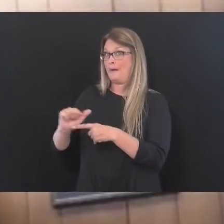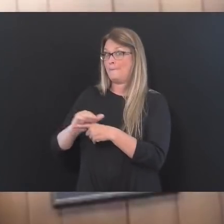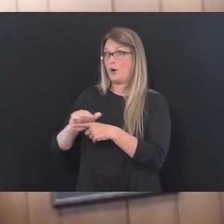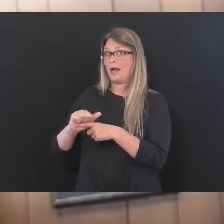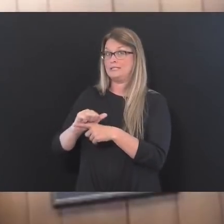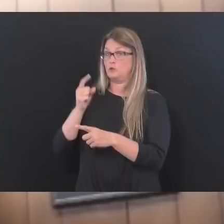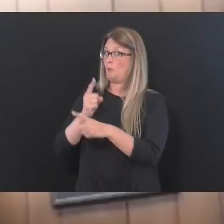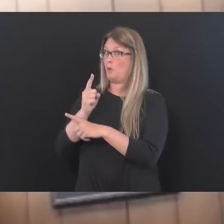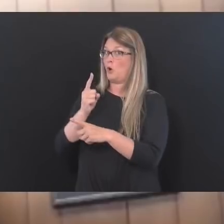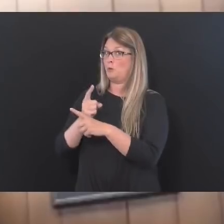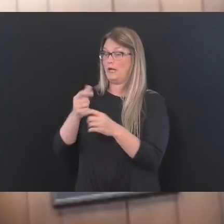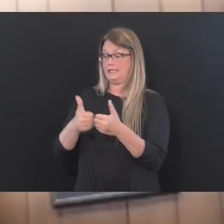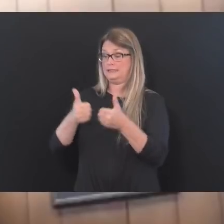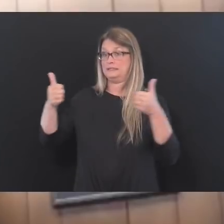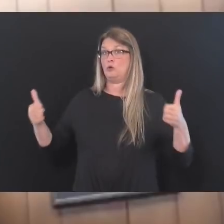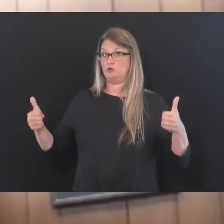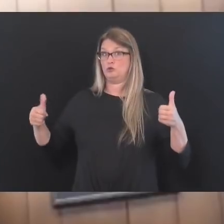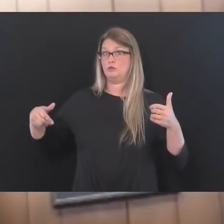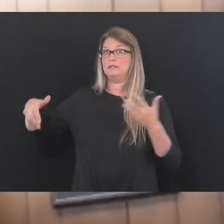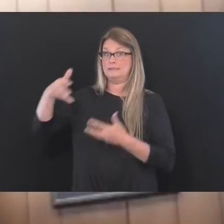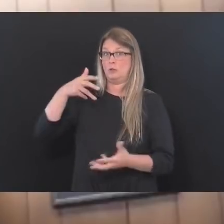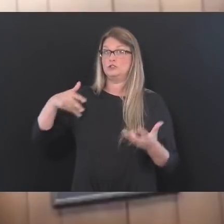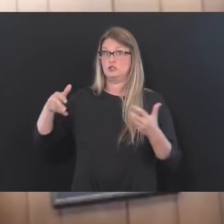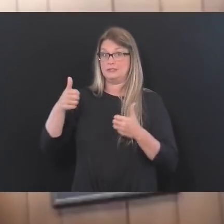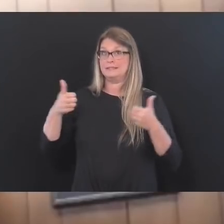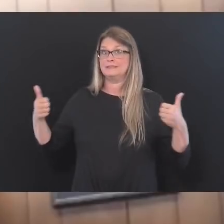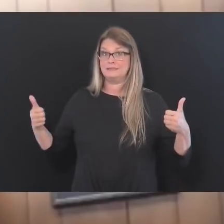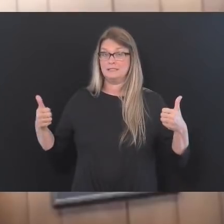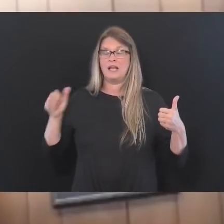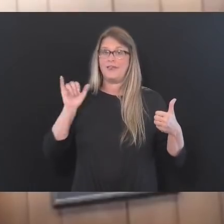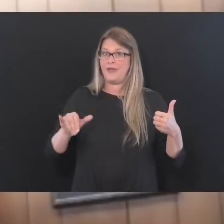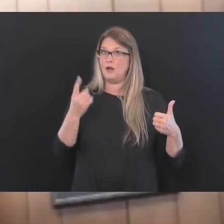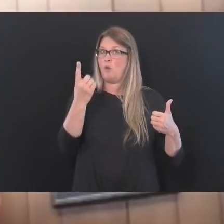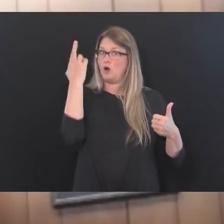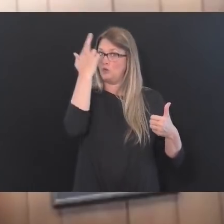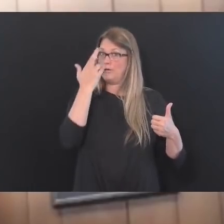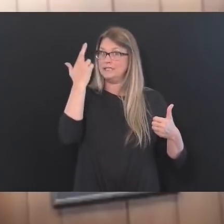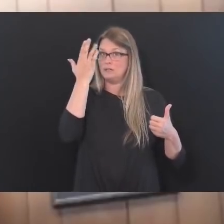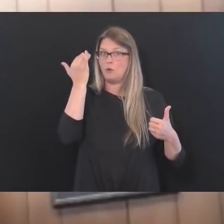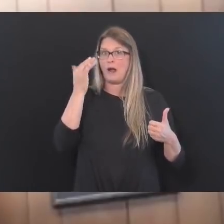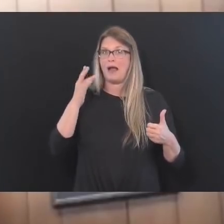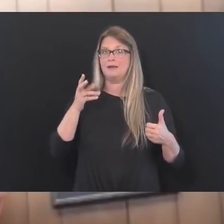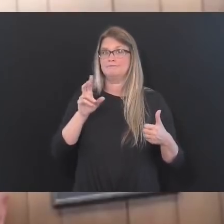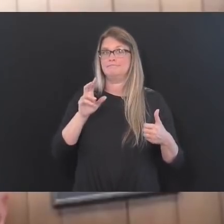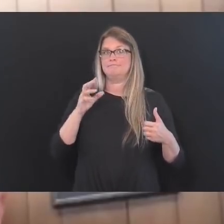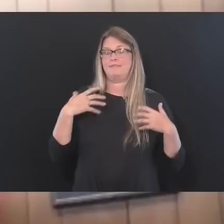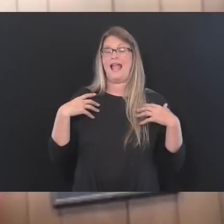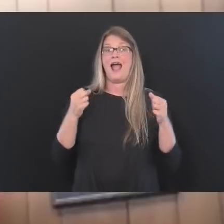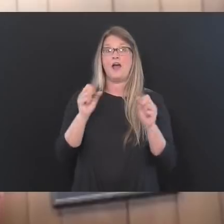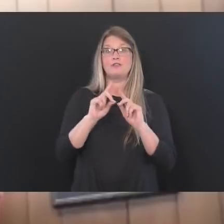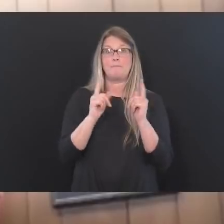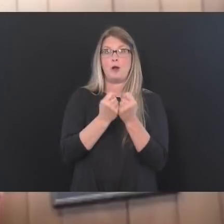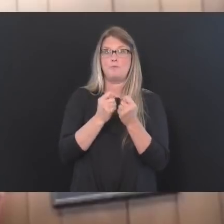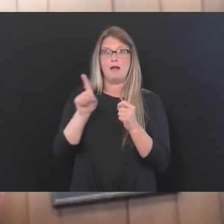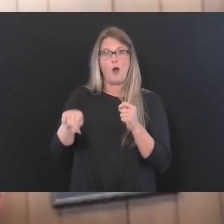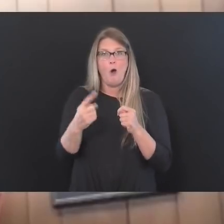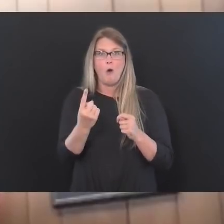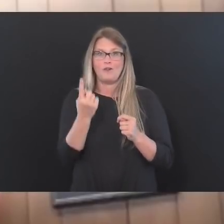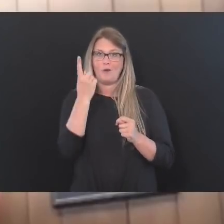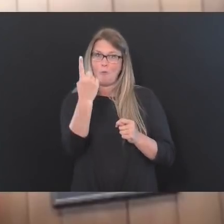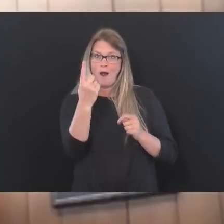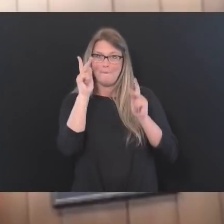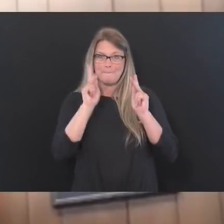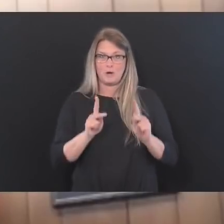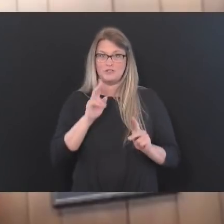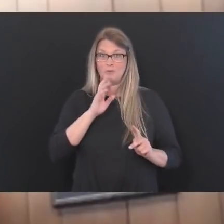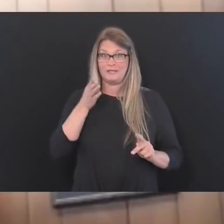appropriate social distancing. That was one of the reasons that the Kanawha Charleston Health Department director decided that only one individual